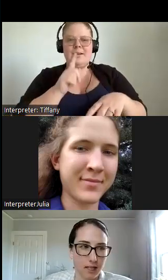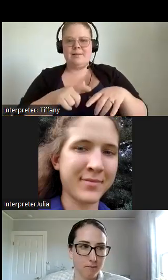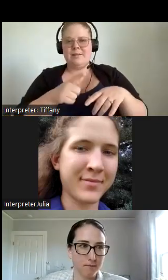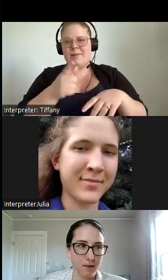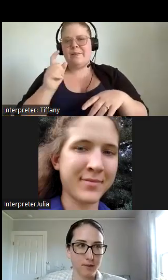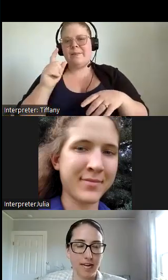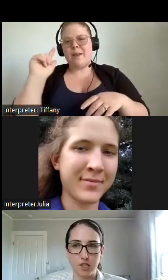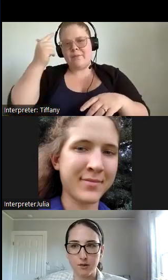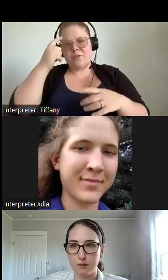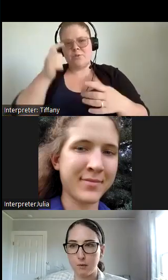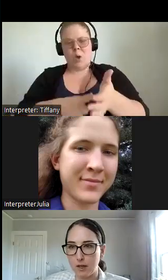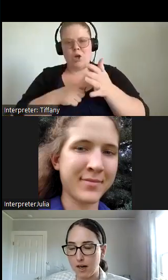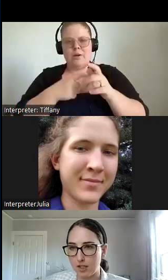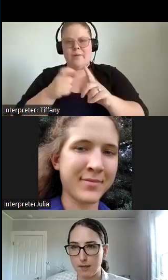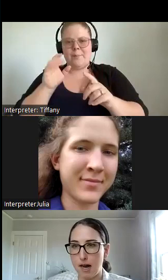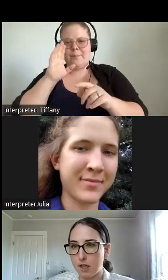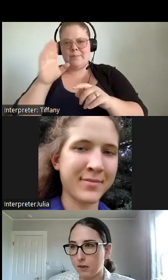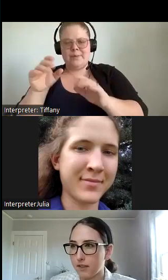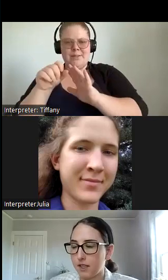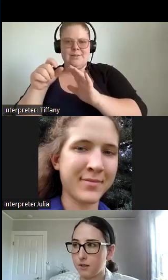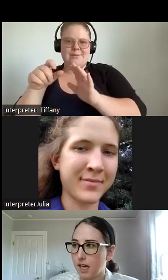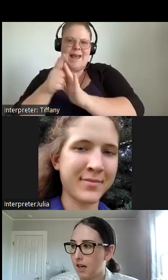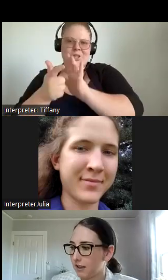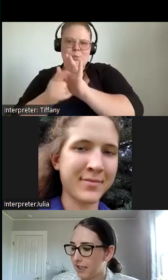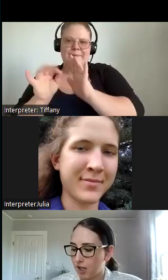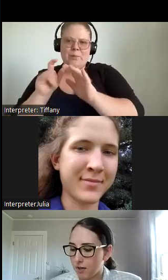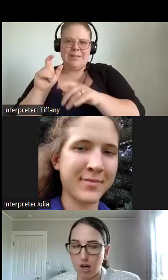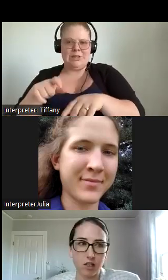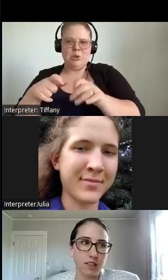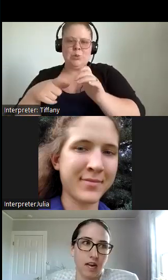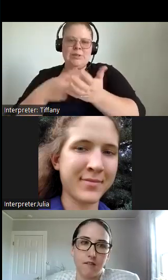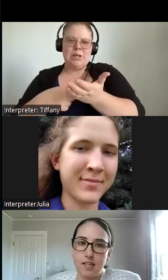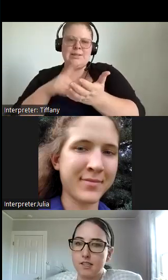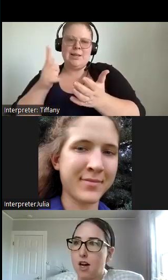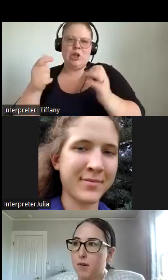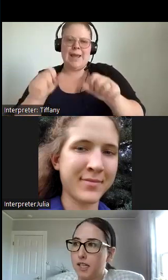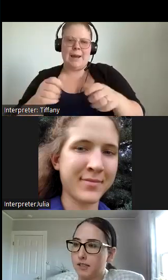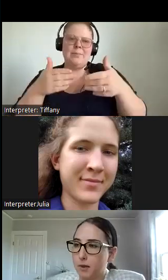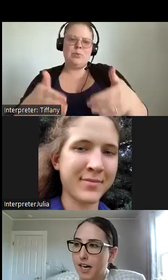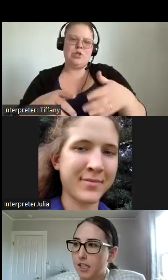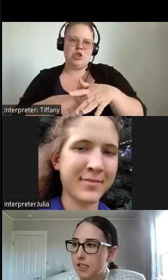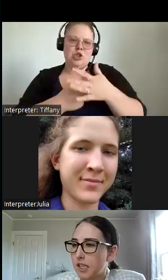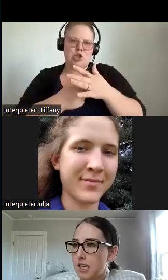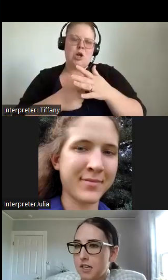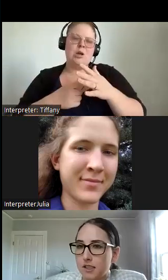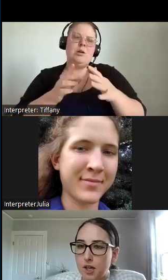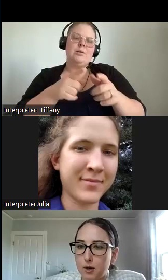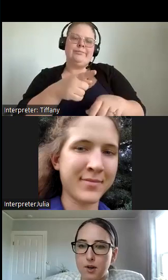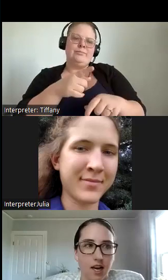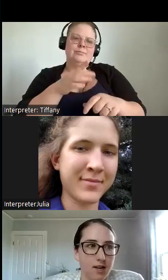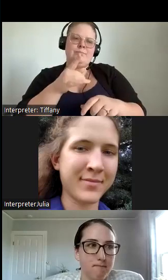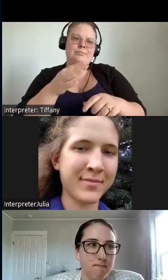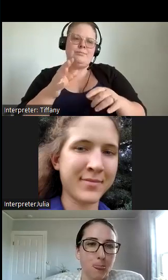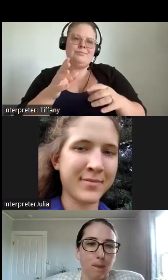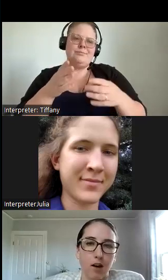from statute. And if we get questions, I'm happy to revisit those later, but I'll just dive into comprehensive providers.